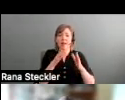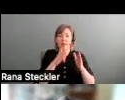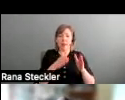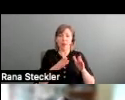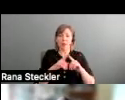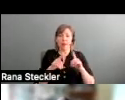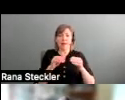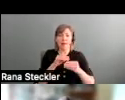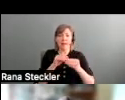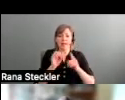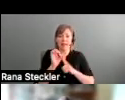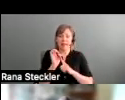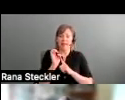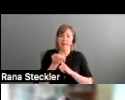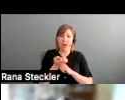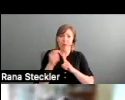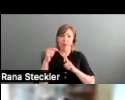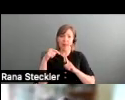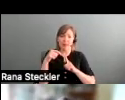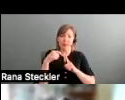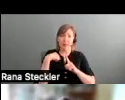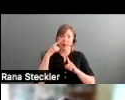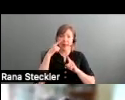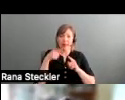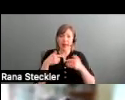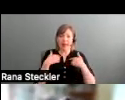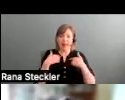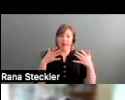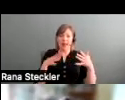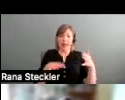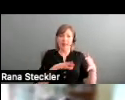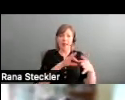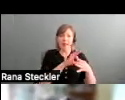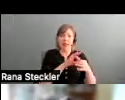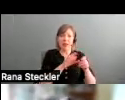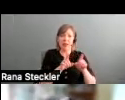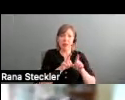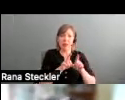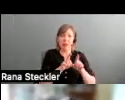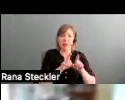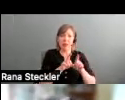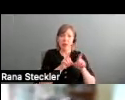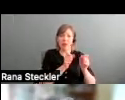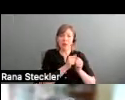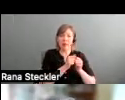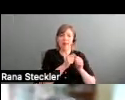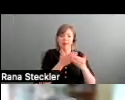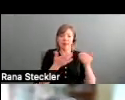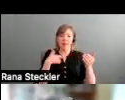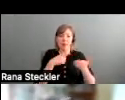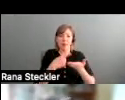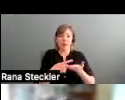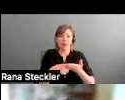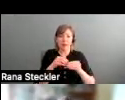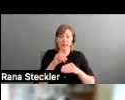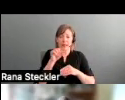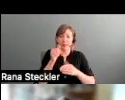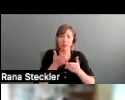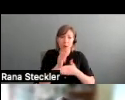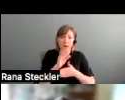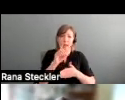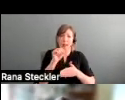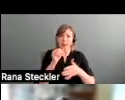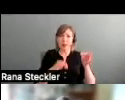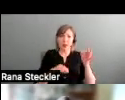the environment, I think it has a lot of connections with also a lot of the things we talk about in disability rights and